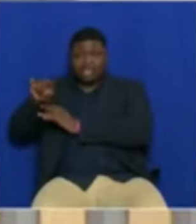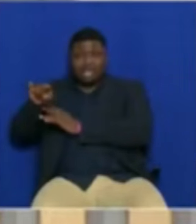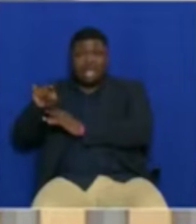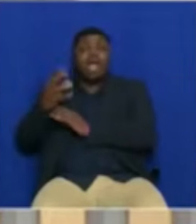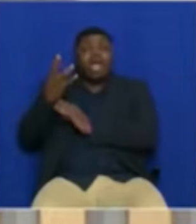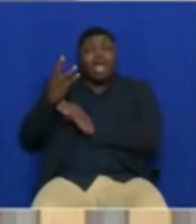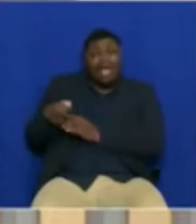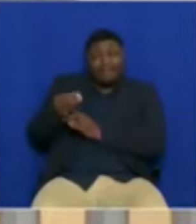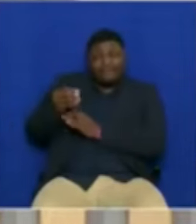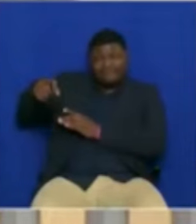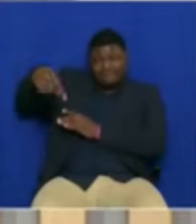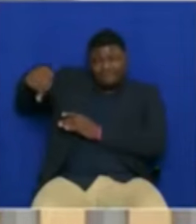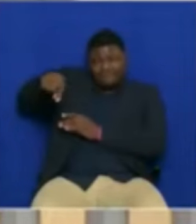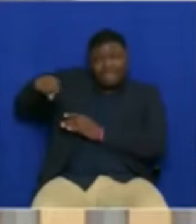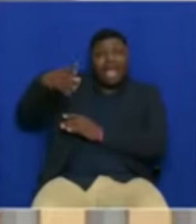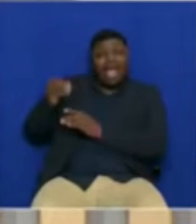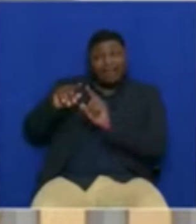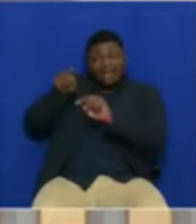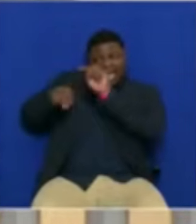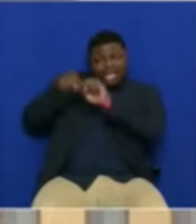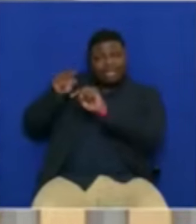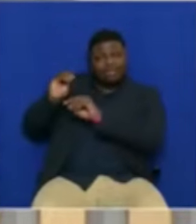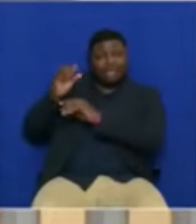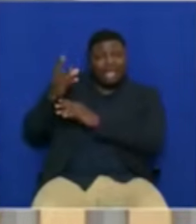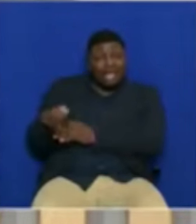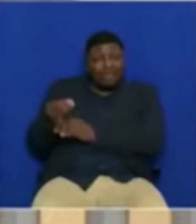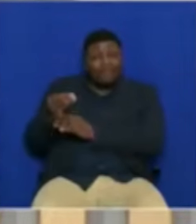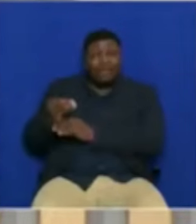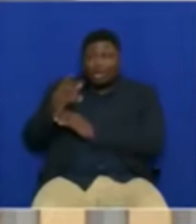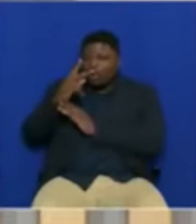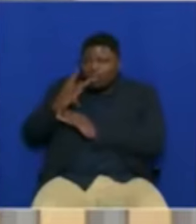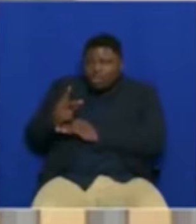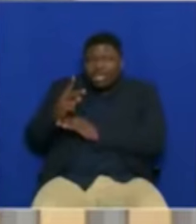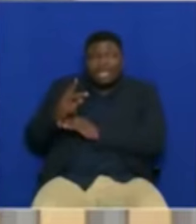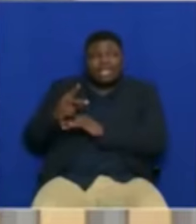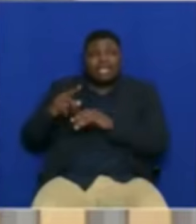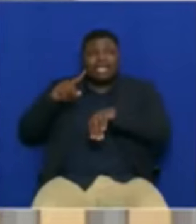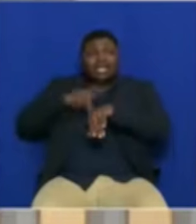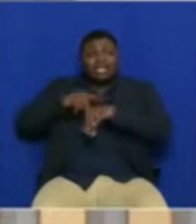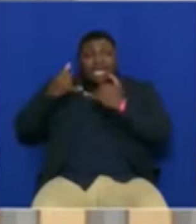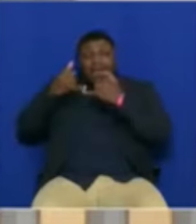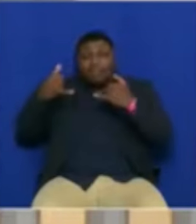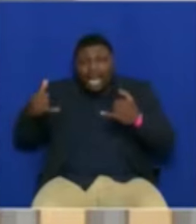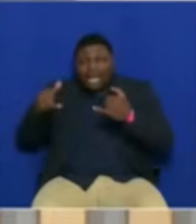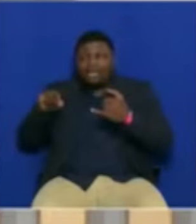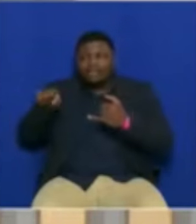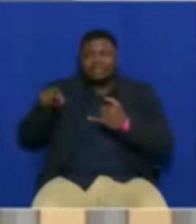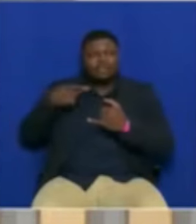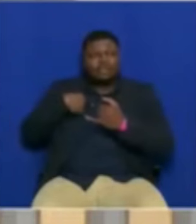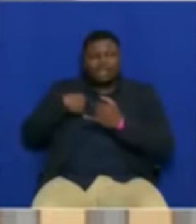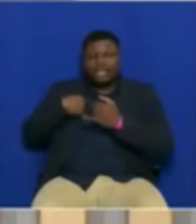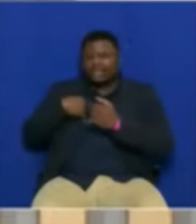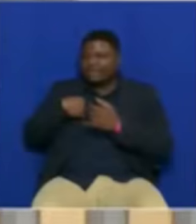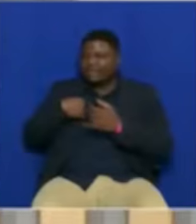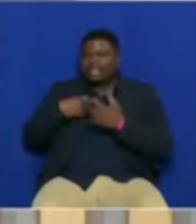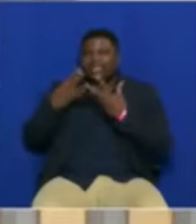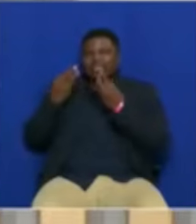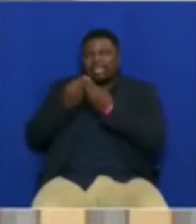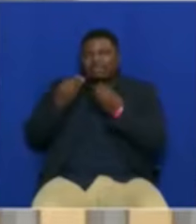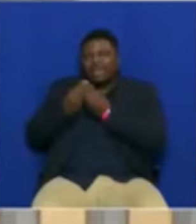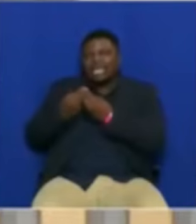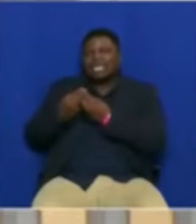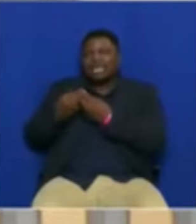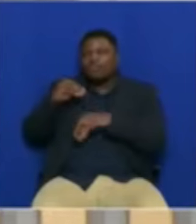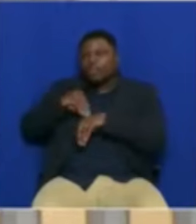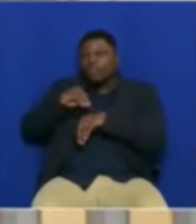at the timings, you look at a whole lot of things, and it points to there must be something wrong. And then I sit here before you, and